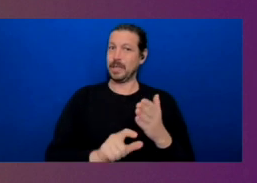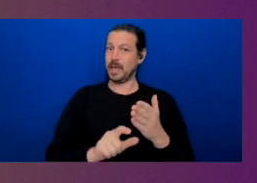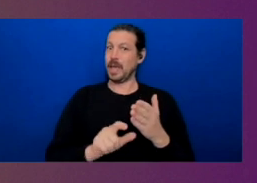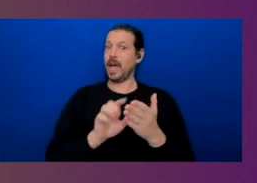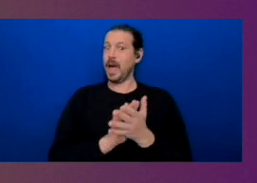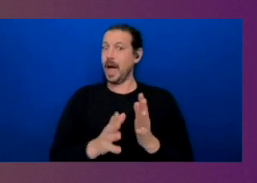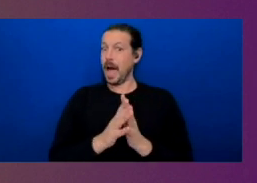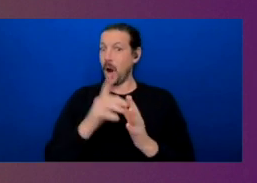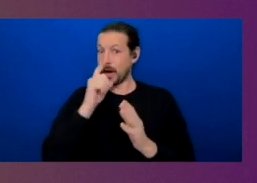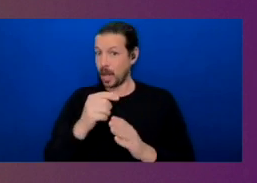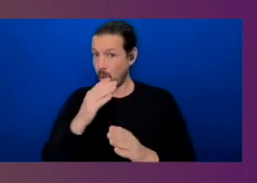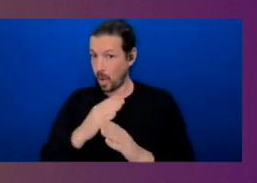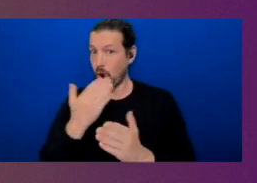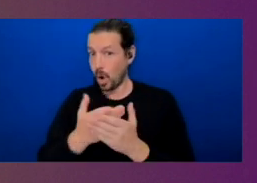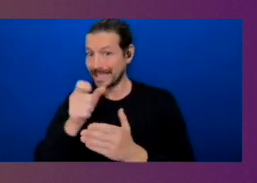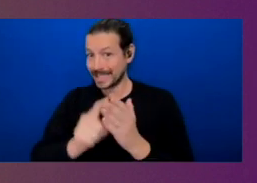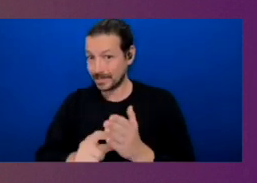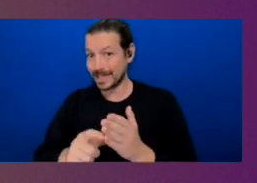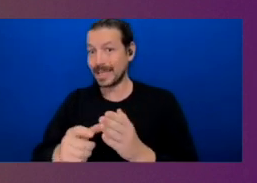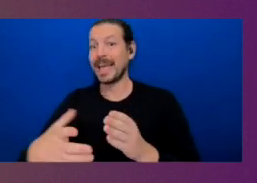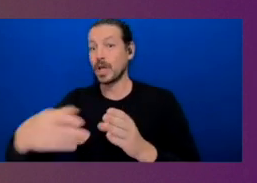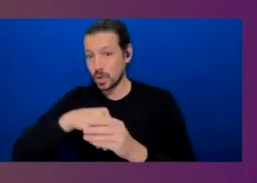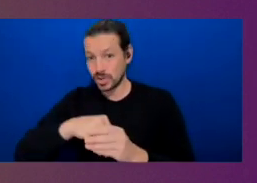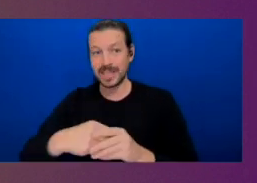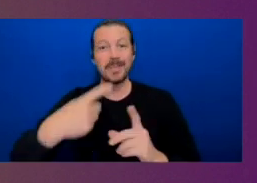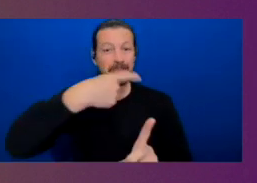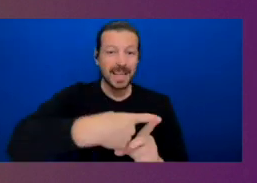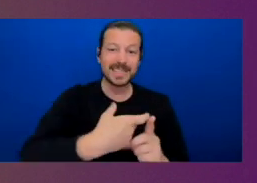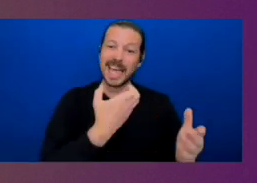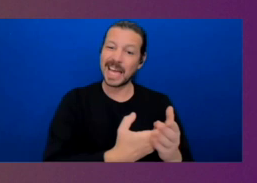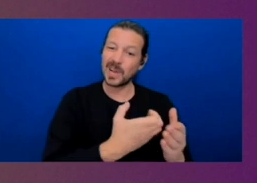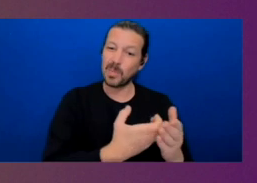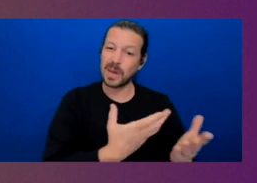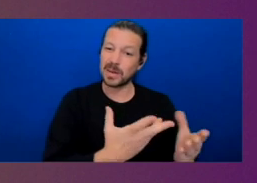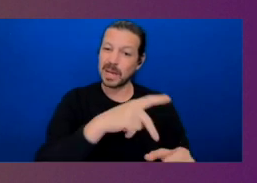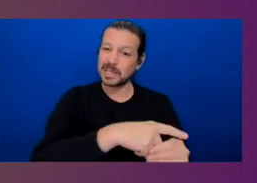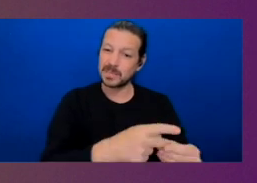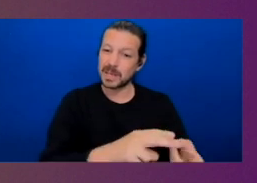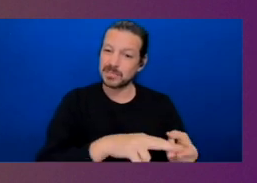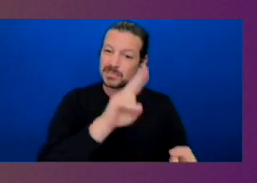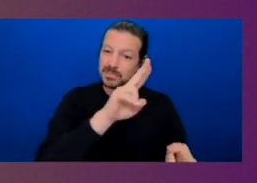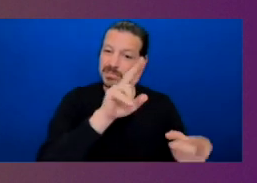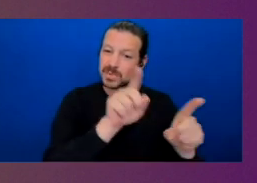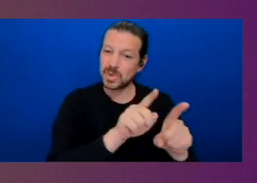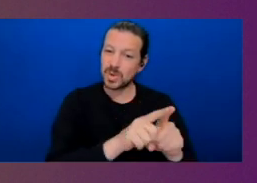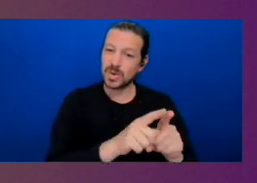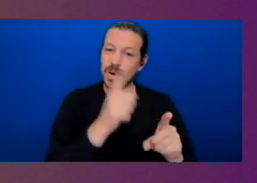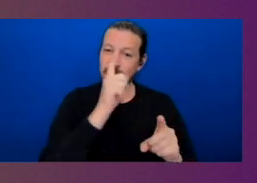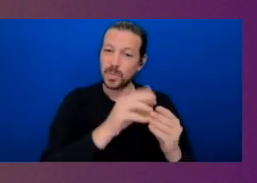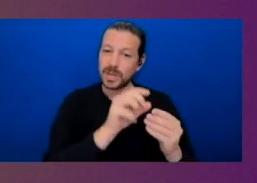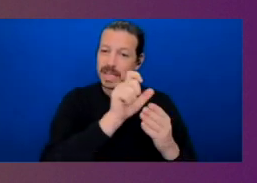inclusion, but lift the economic participation of people with disabilities? So this is really kind of to the core